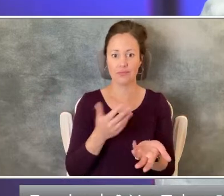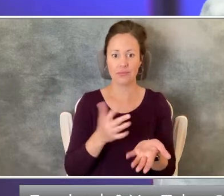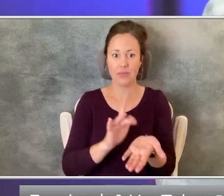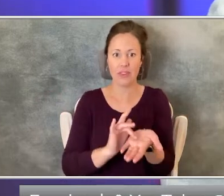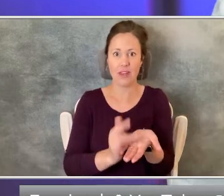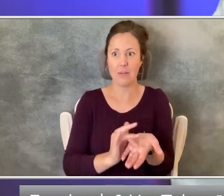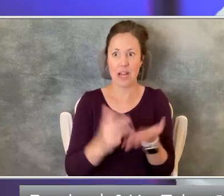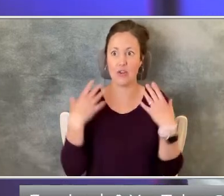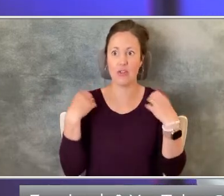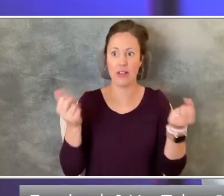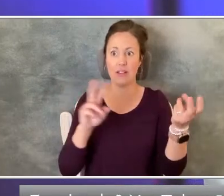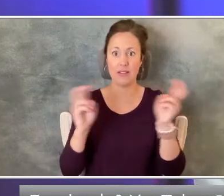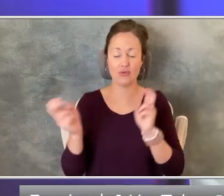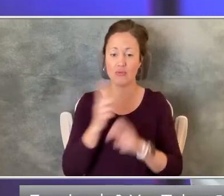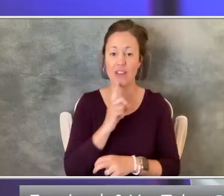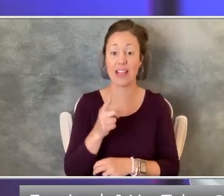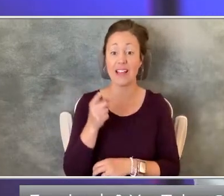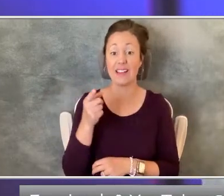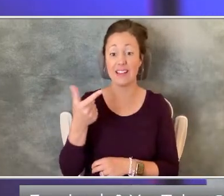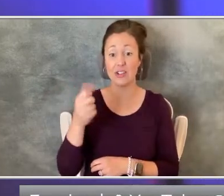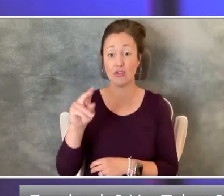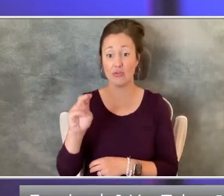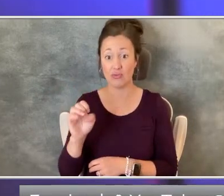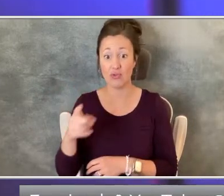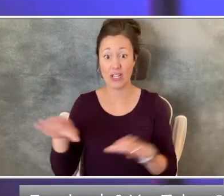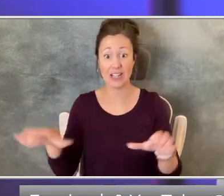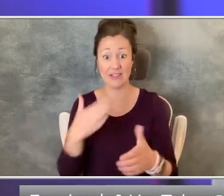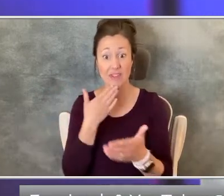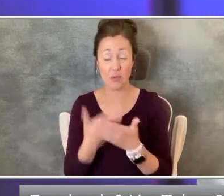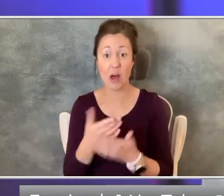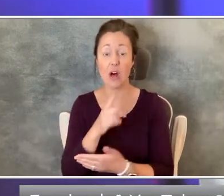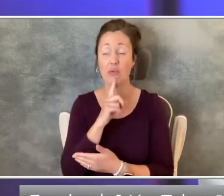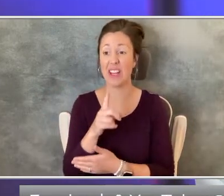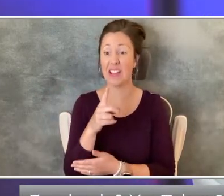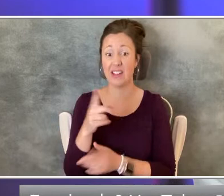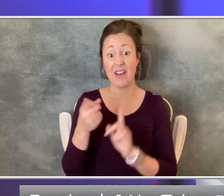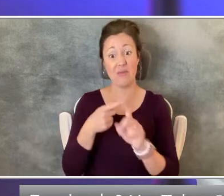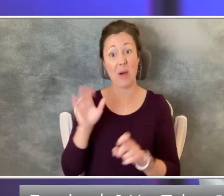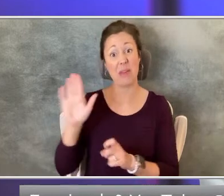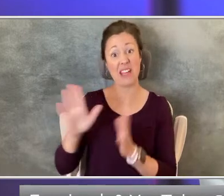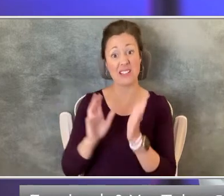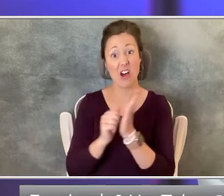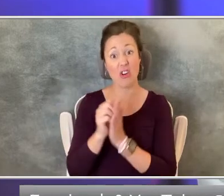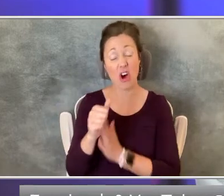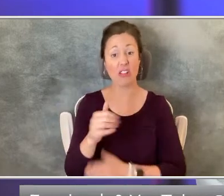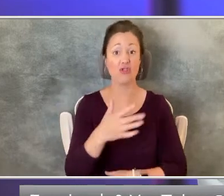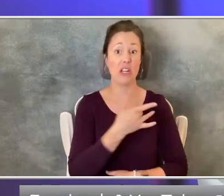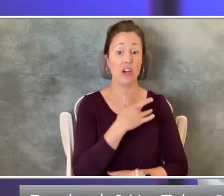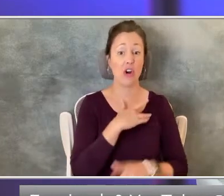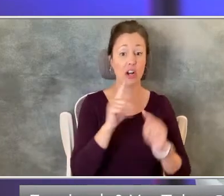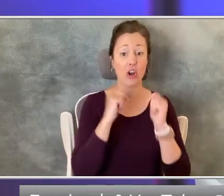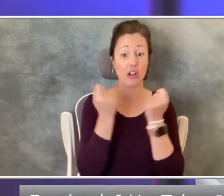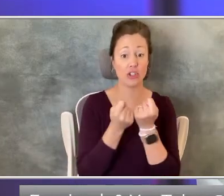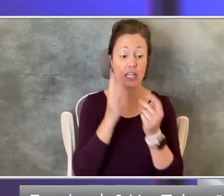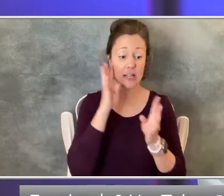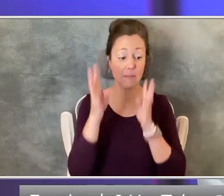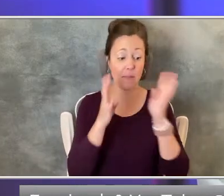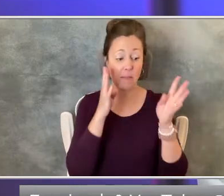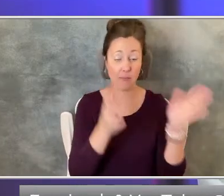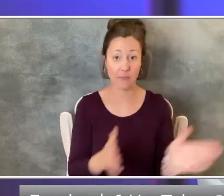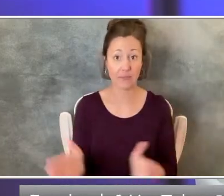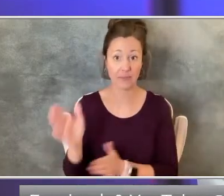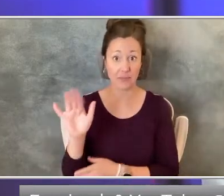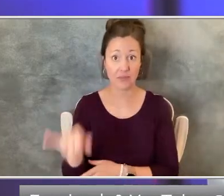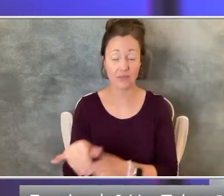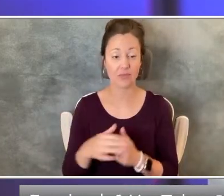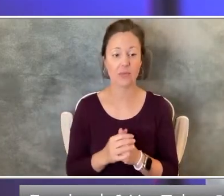the very thoughtful and nuanced sort of plan that the oncology and cardiology team came up with. I